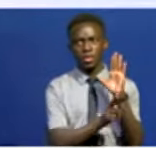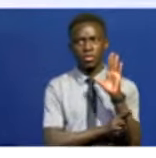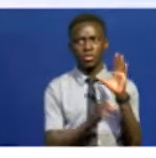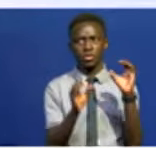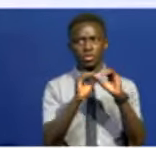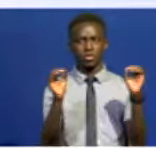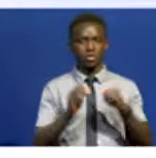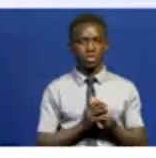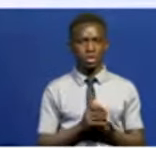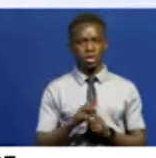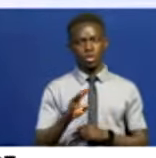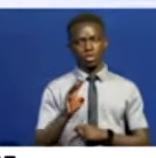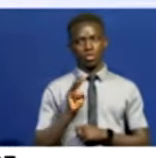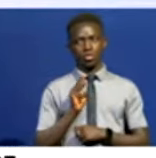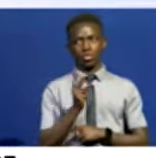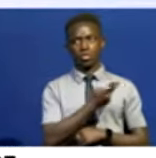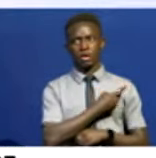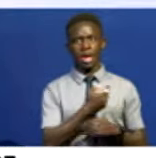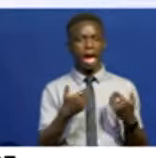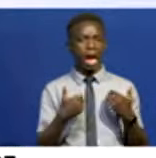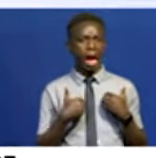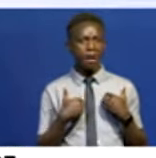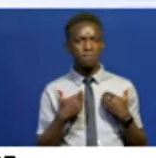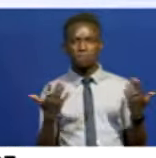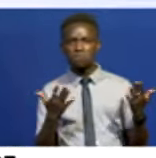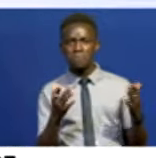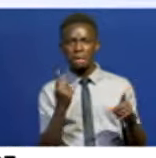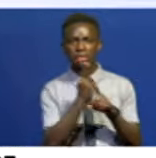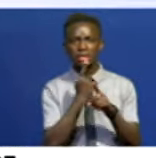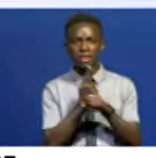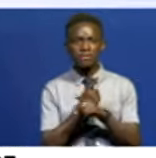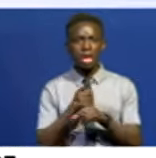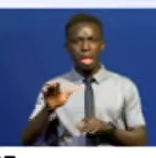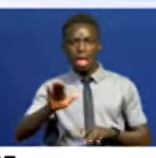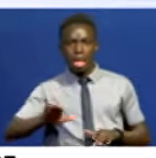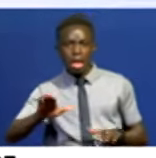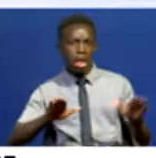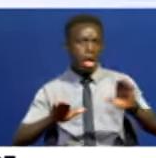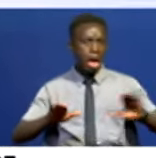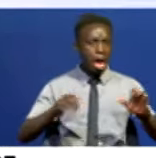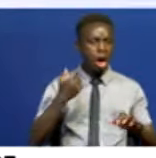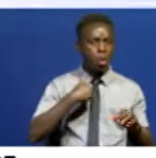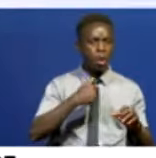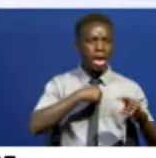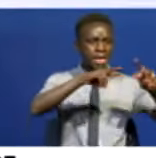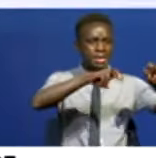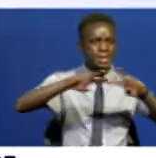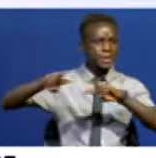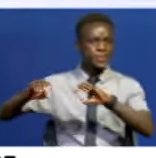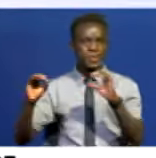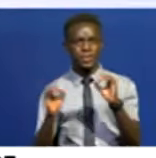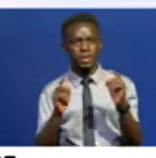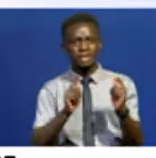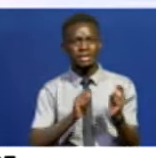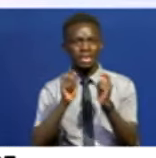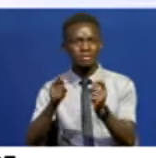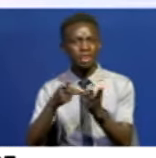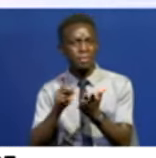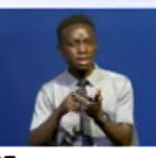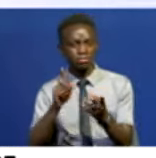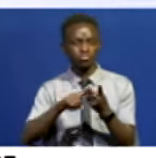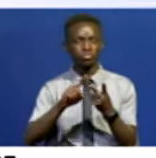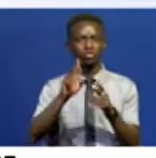We have not optimized aspects of technology transfer, capacity utilization, transfer pricing, use of